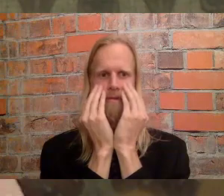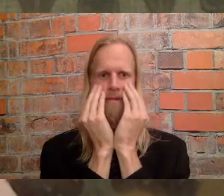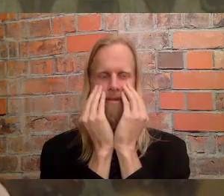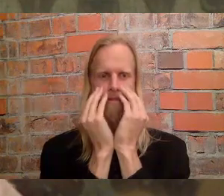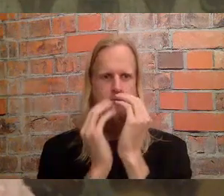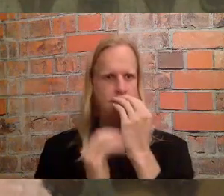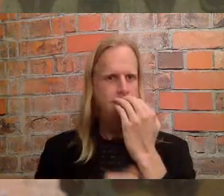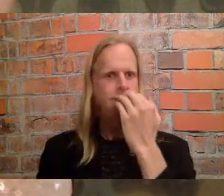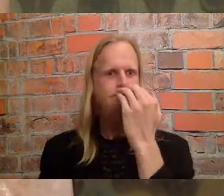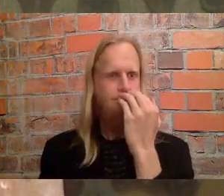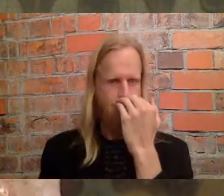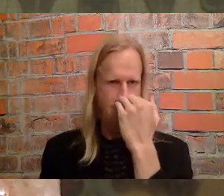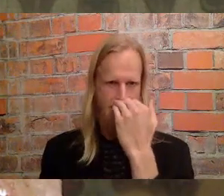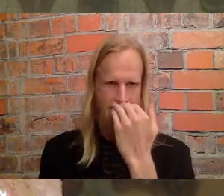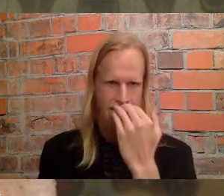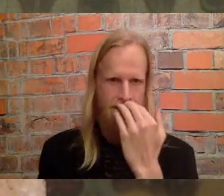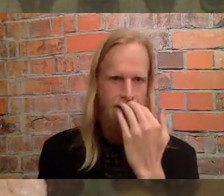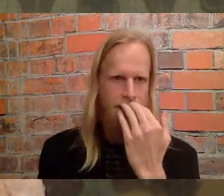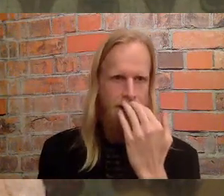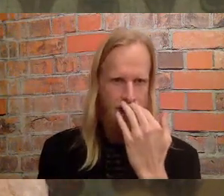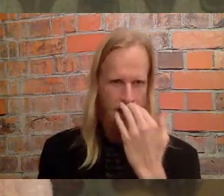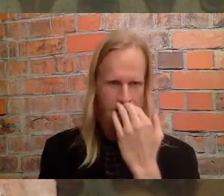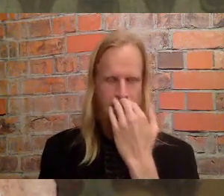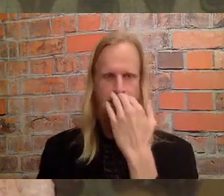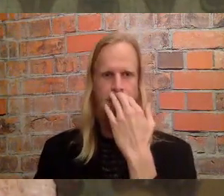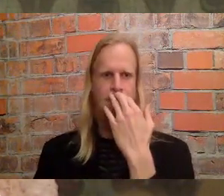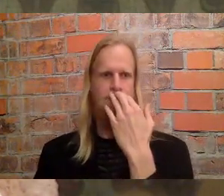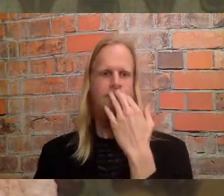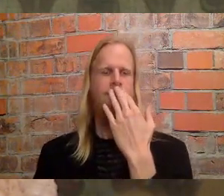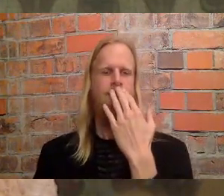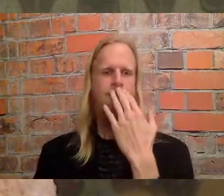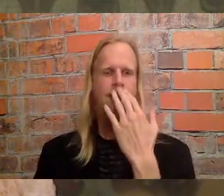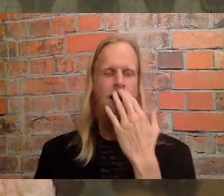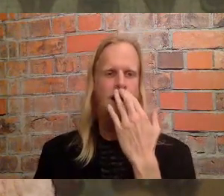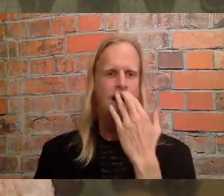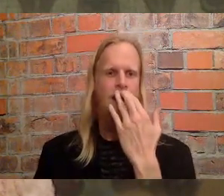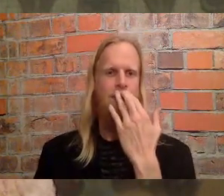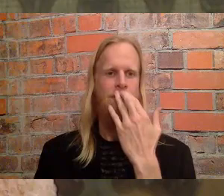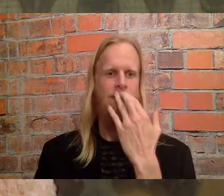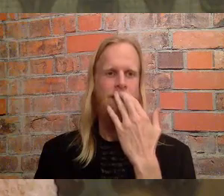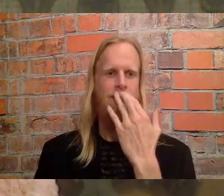Tapping under the nose. Say it again. I'm afraid because... What is it?